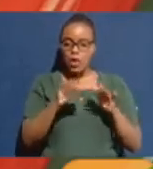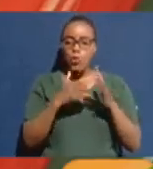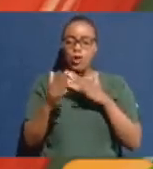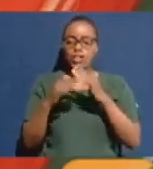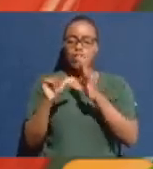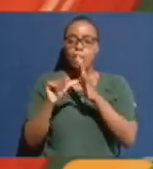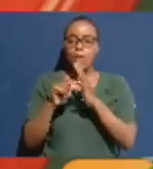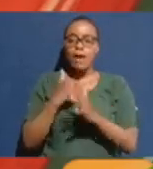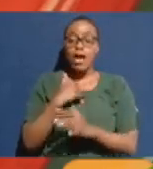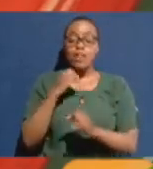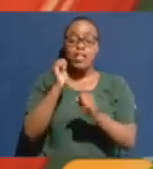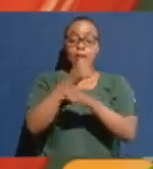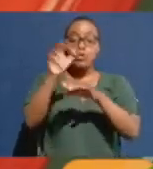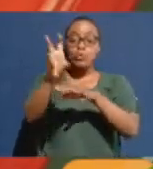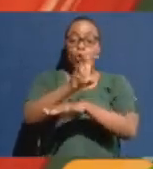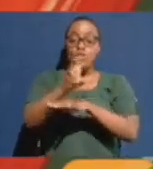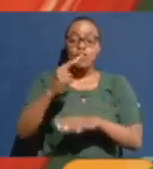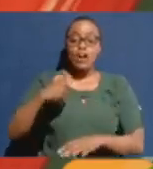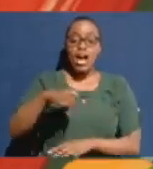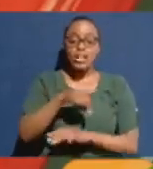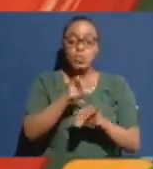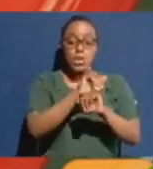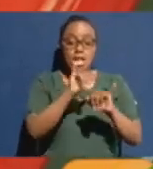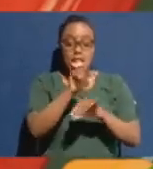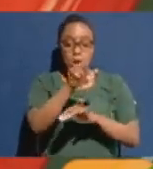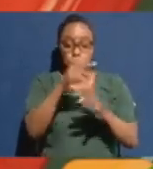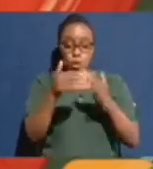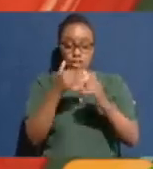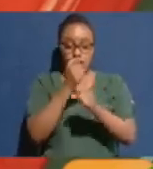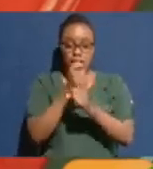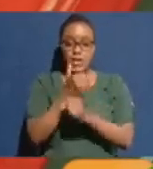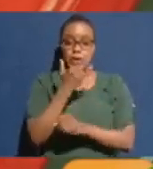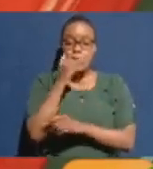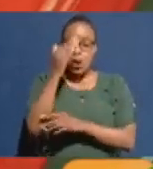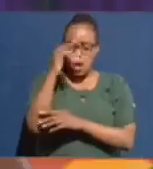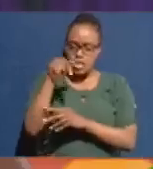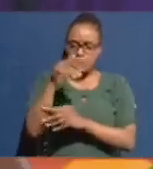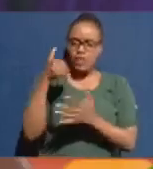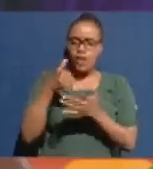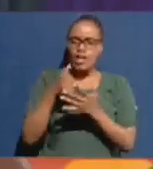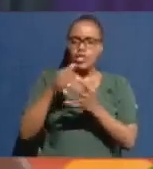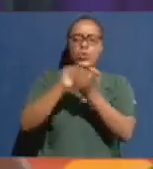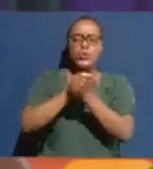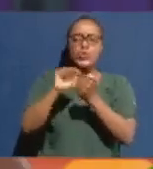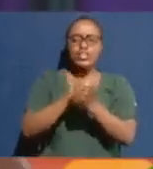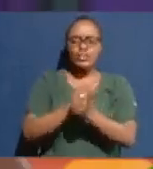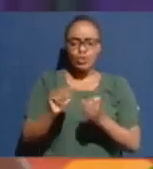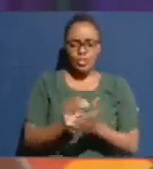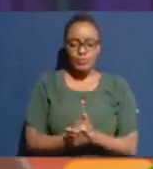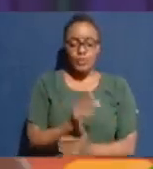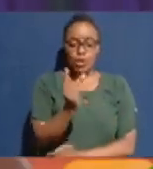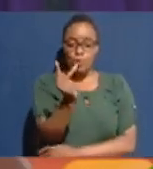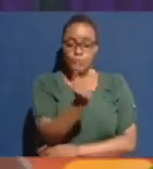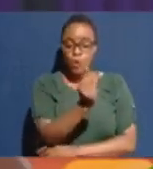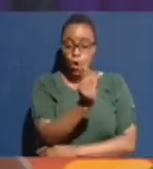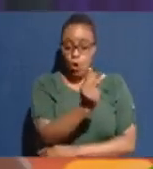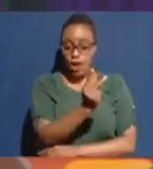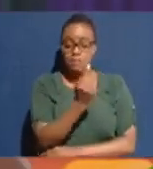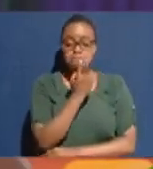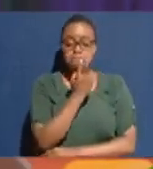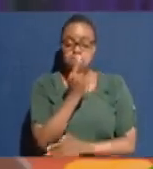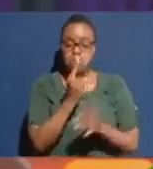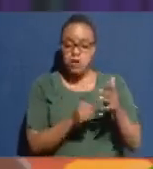And they cannot oversight us to clean their mess because they were part of the mess. The two, however, exuded